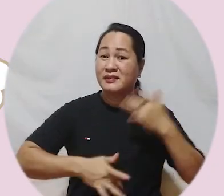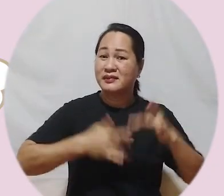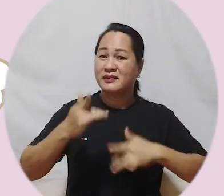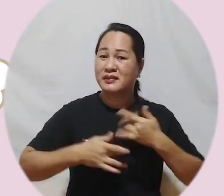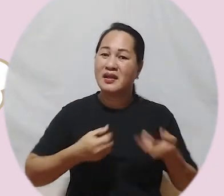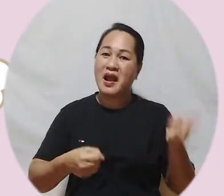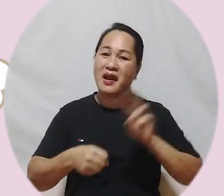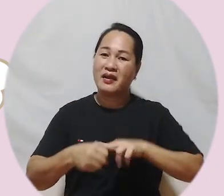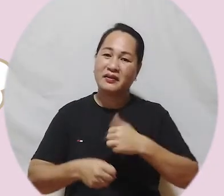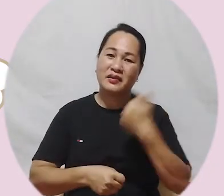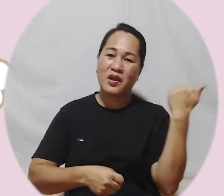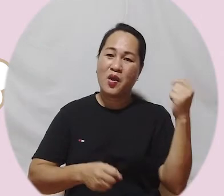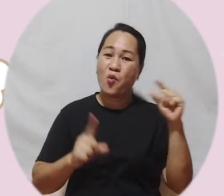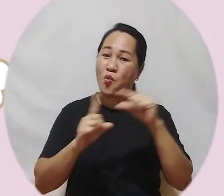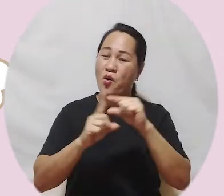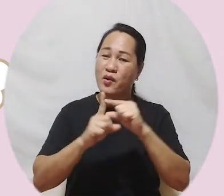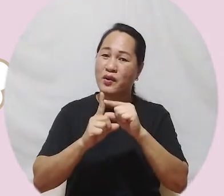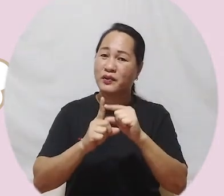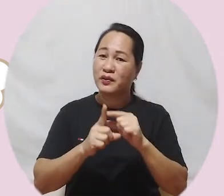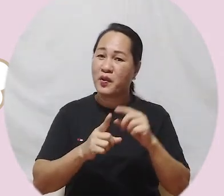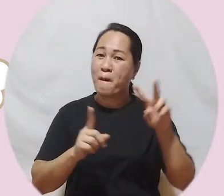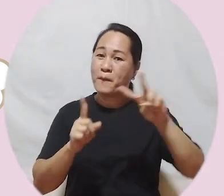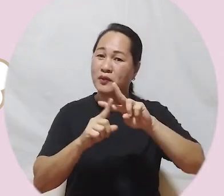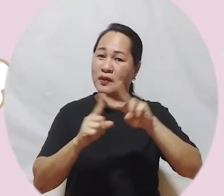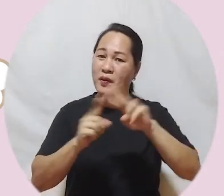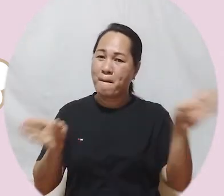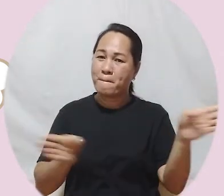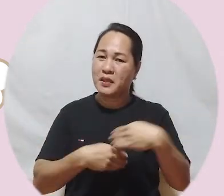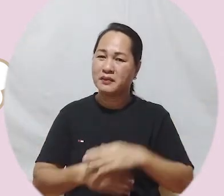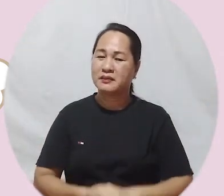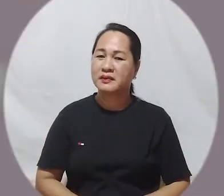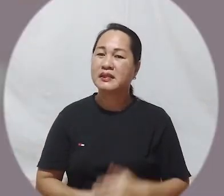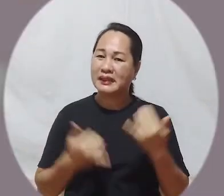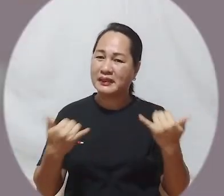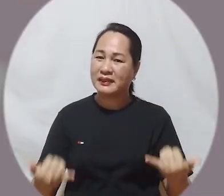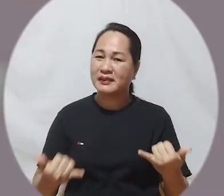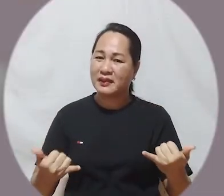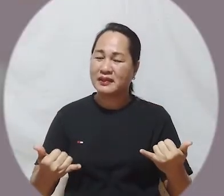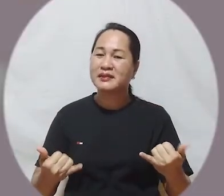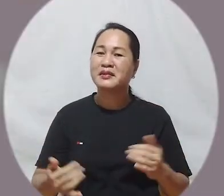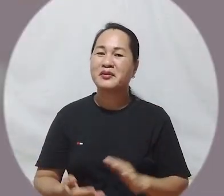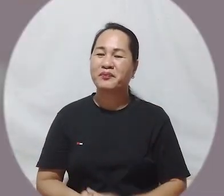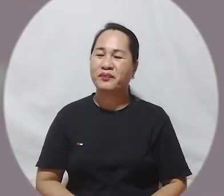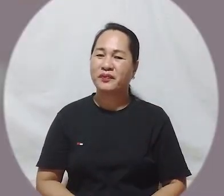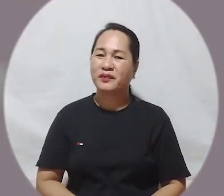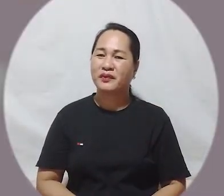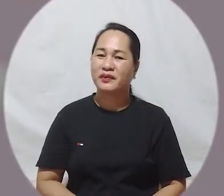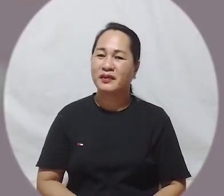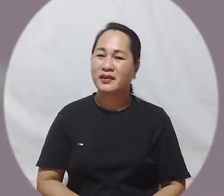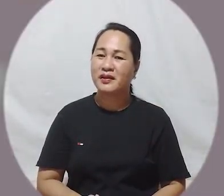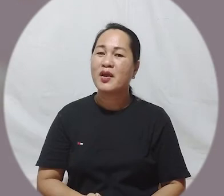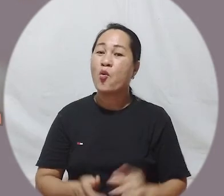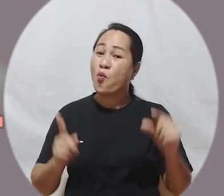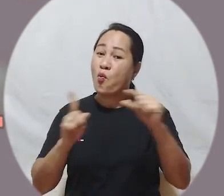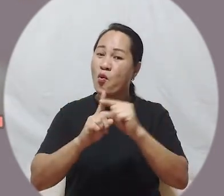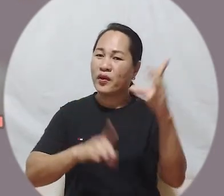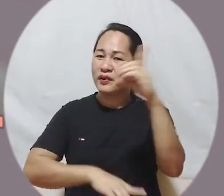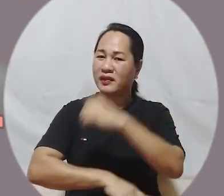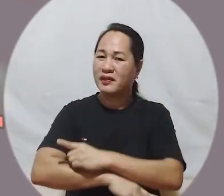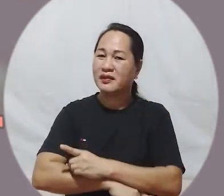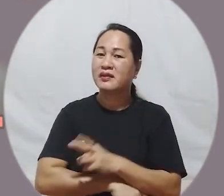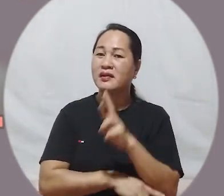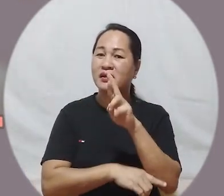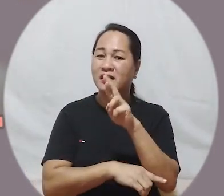ready and excited to add another word to their vocabulary box. And for today's episode, our word of the day